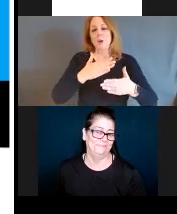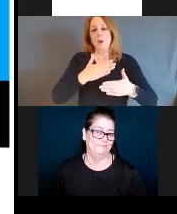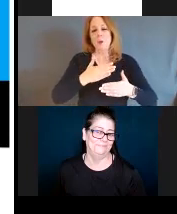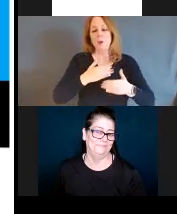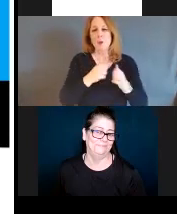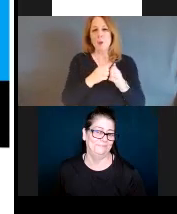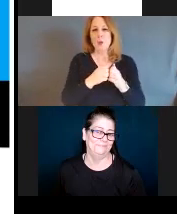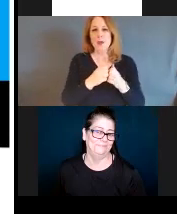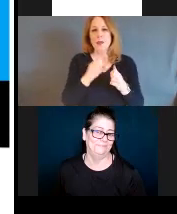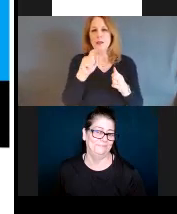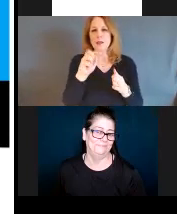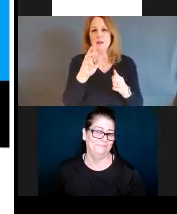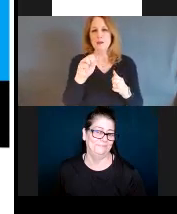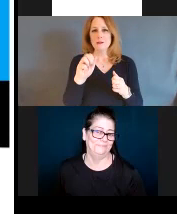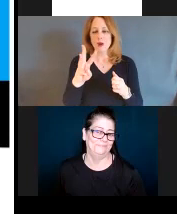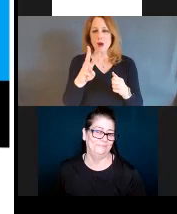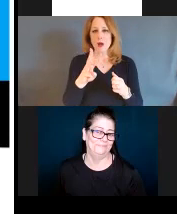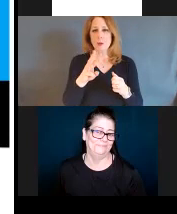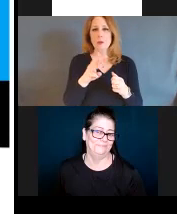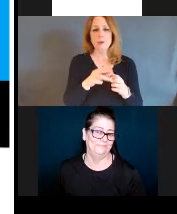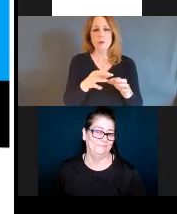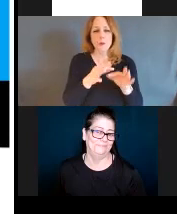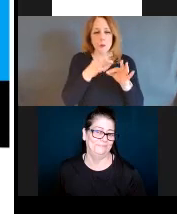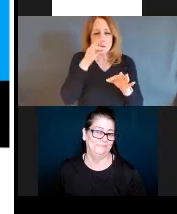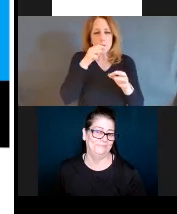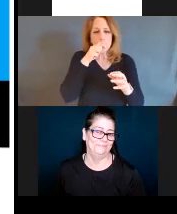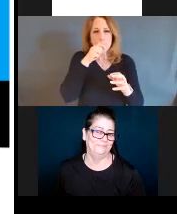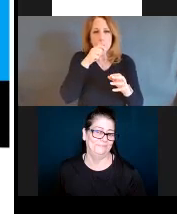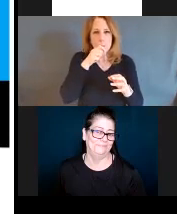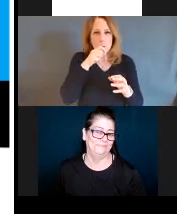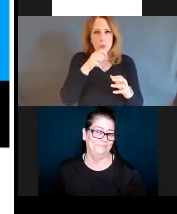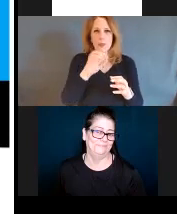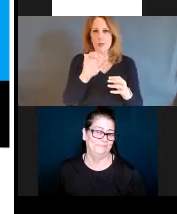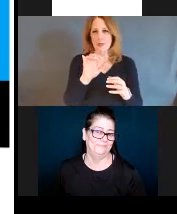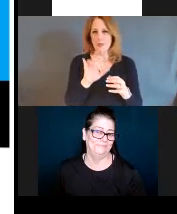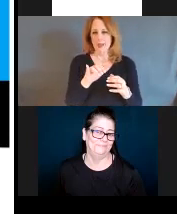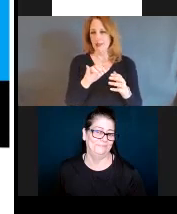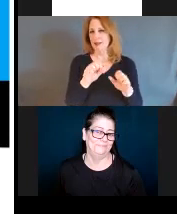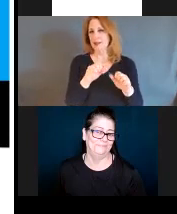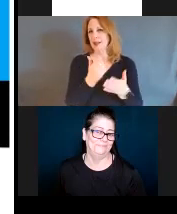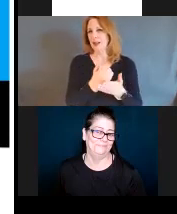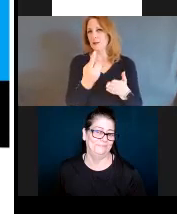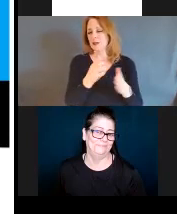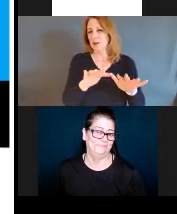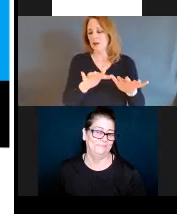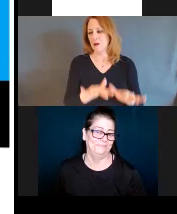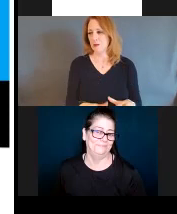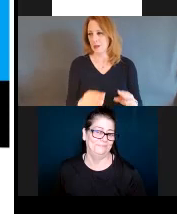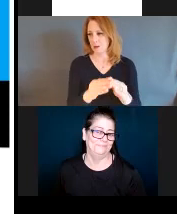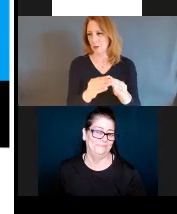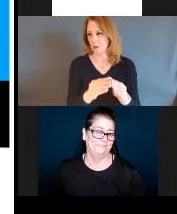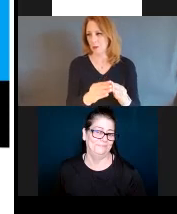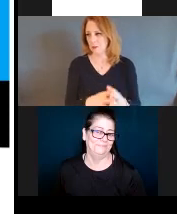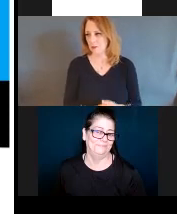Something about that movement in your face and your lungs and the way the air exhales that can help someone calm down a little bit.